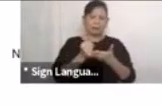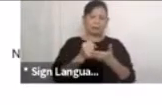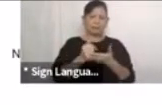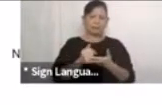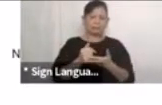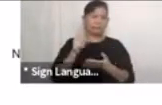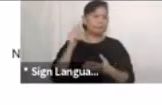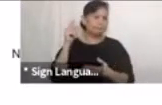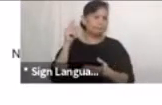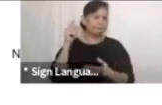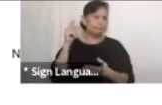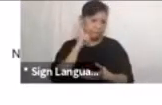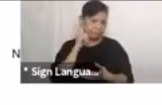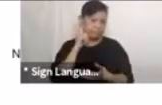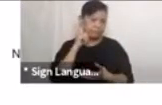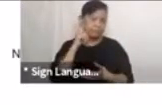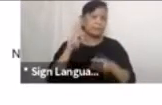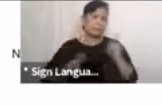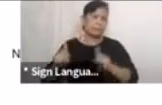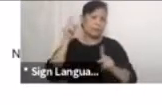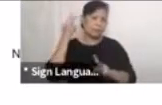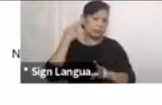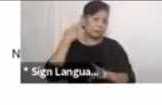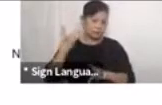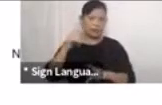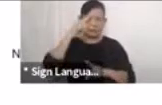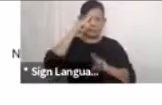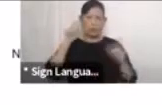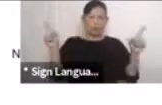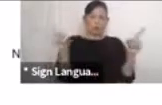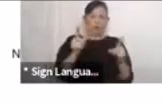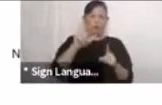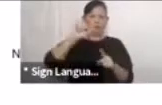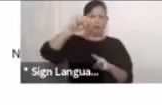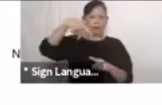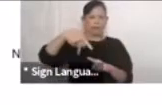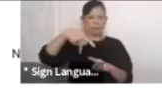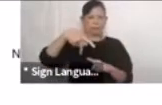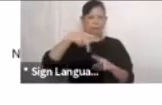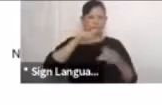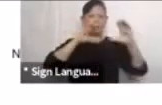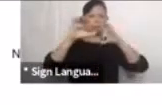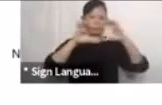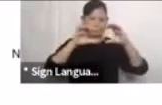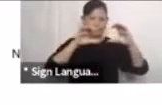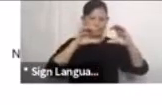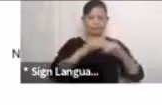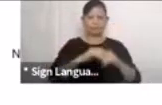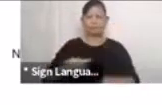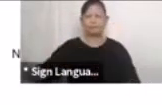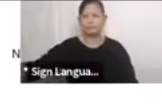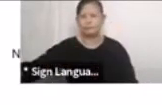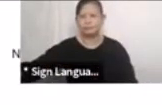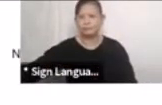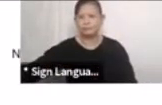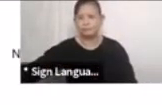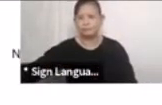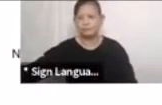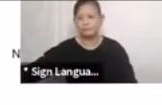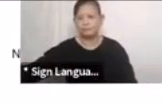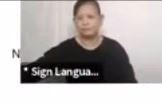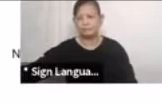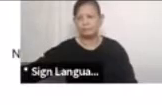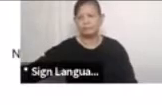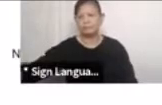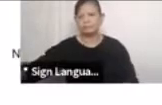providers so that we can bridge that communication gap. The point number two was to actually build on the glossary and see how we